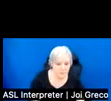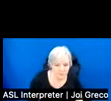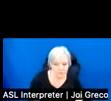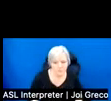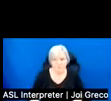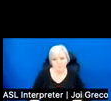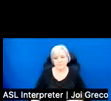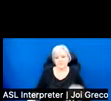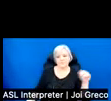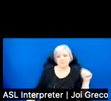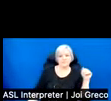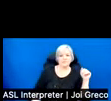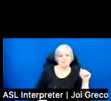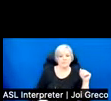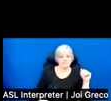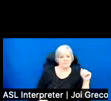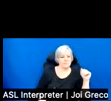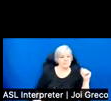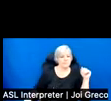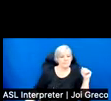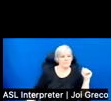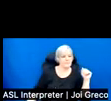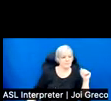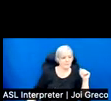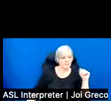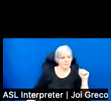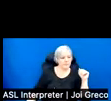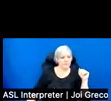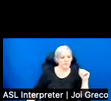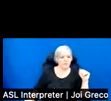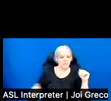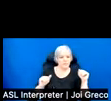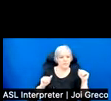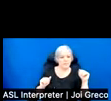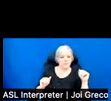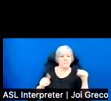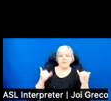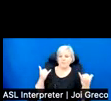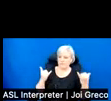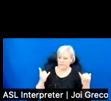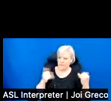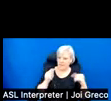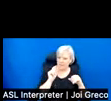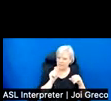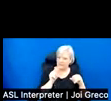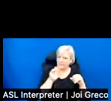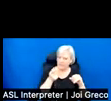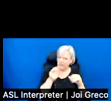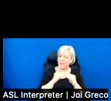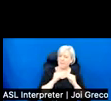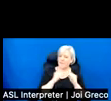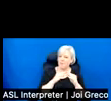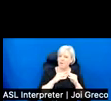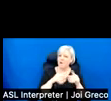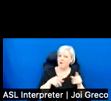Good. All right. So moving forward, we're looking at something that's getting to be a little bit more sci-fi, as I noticed in the chat